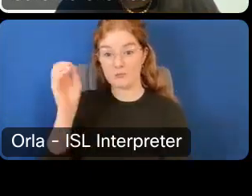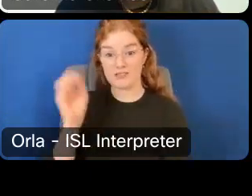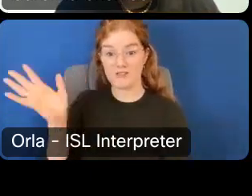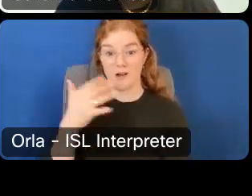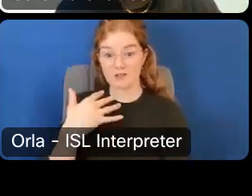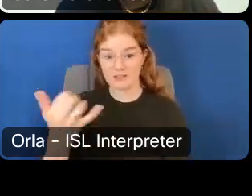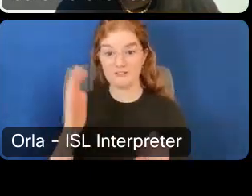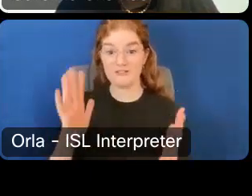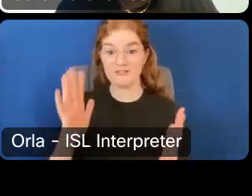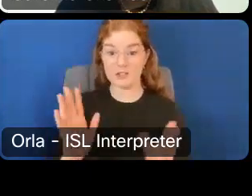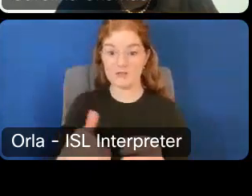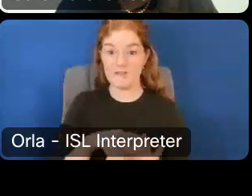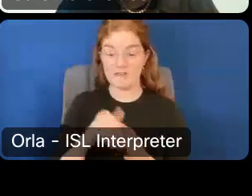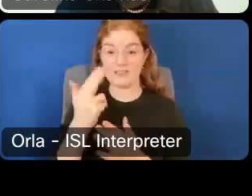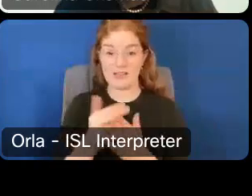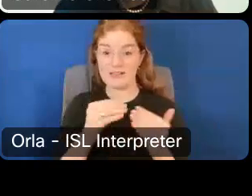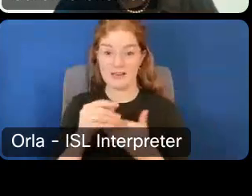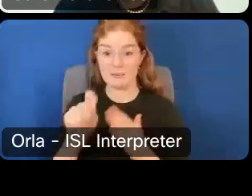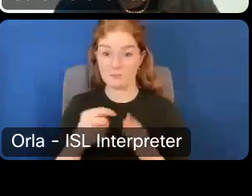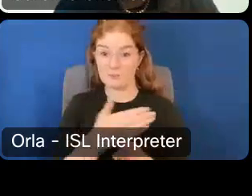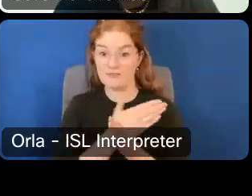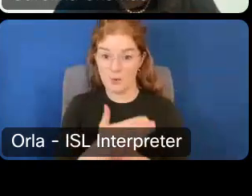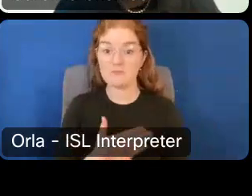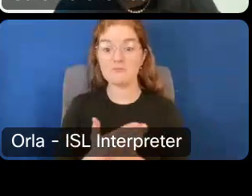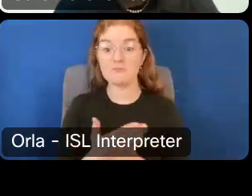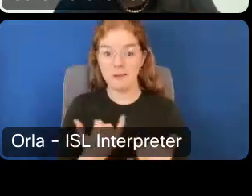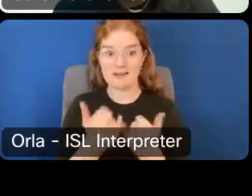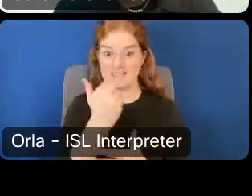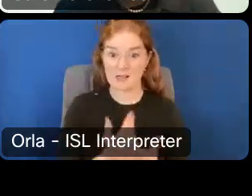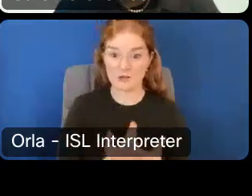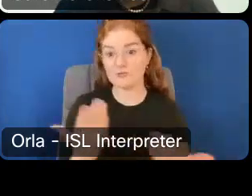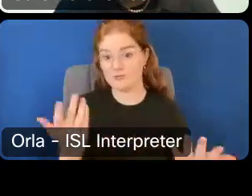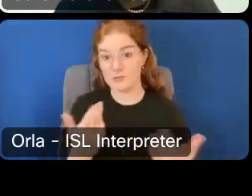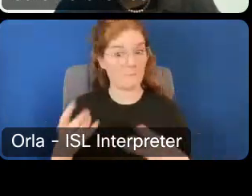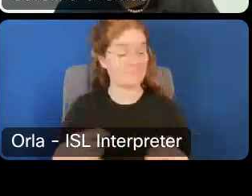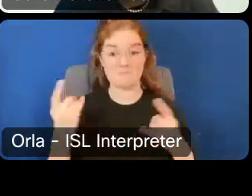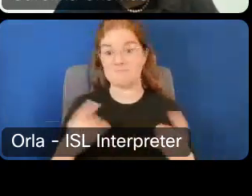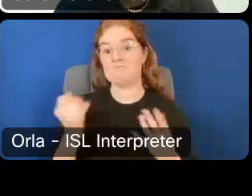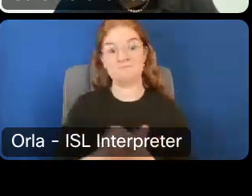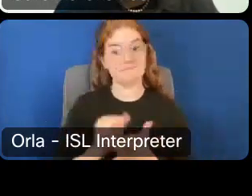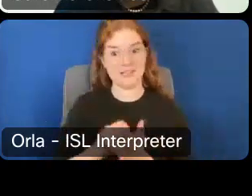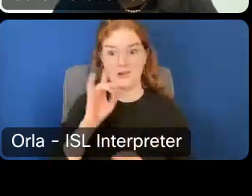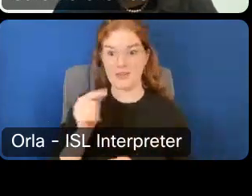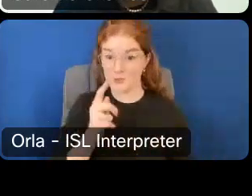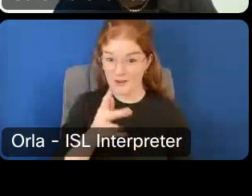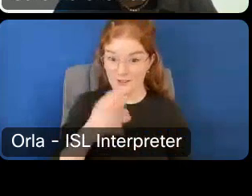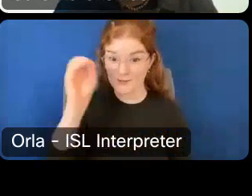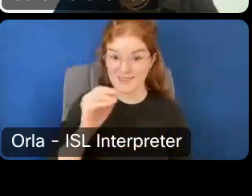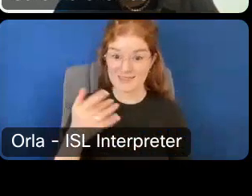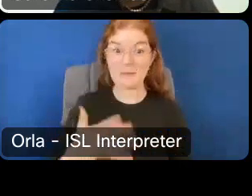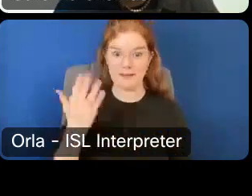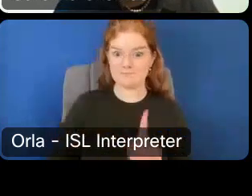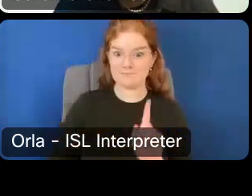has participated on design-led projects before. As a designer, needless to say, I'm delighted to hear that 25%. It's a big